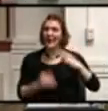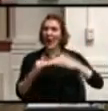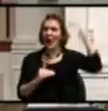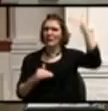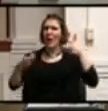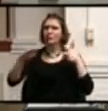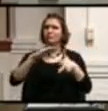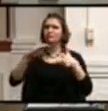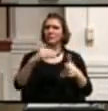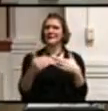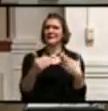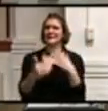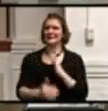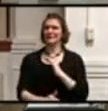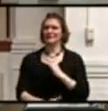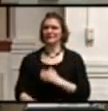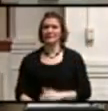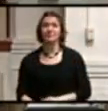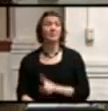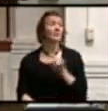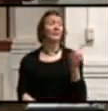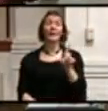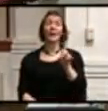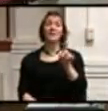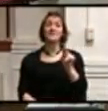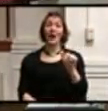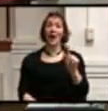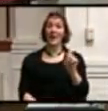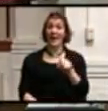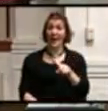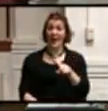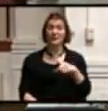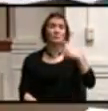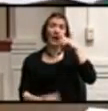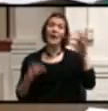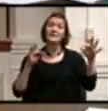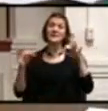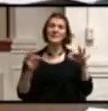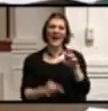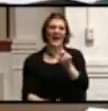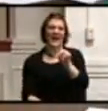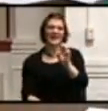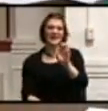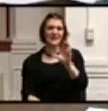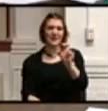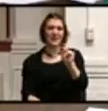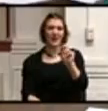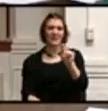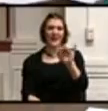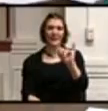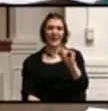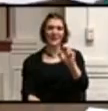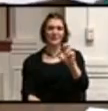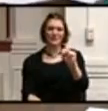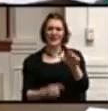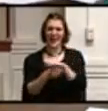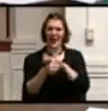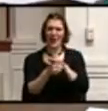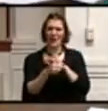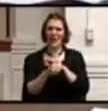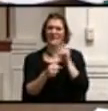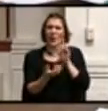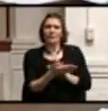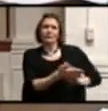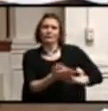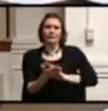premium. Yes. Can you speak briefly to what the decontamination area consists of and any